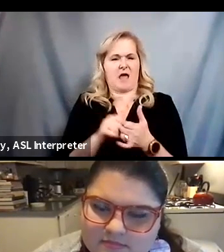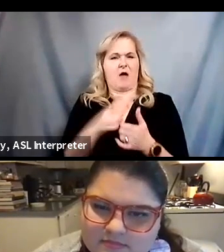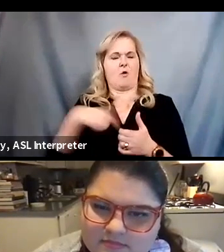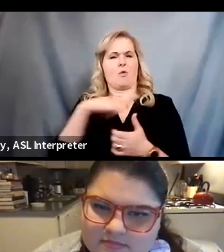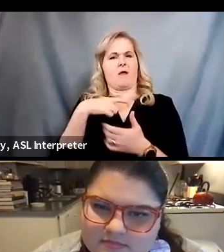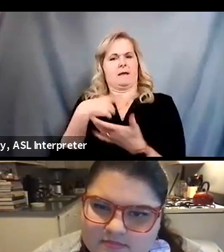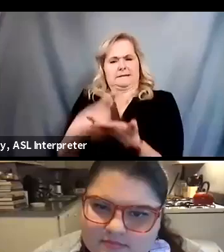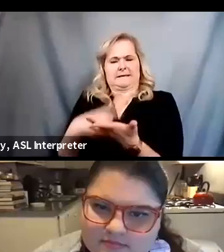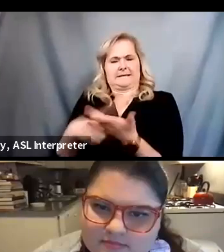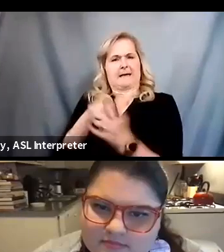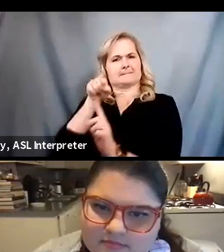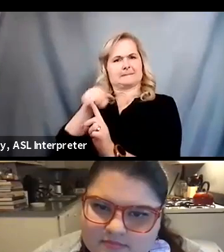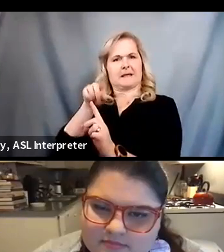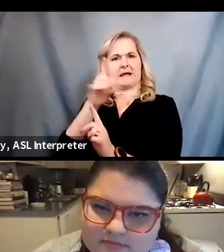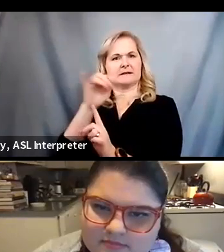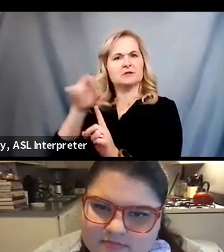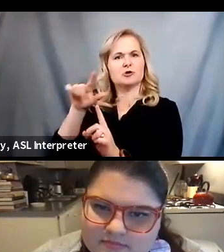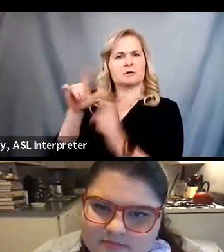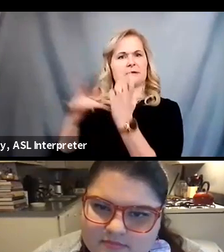digital technologies